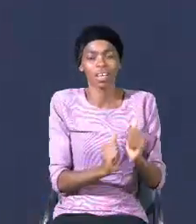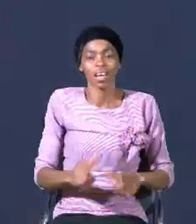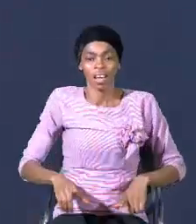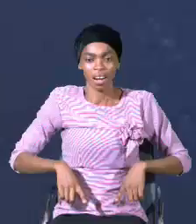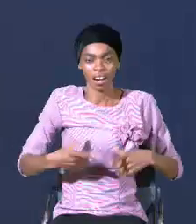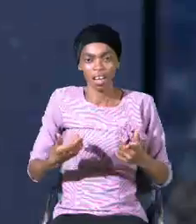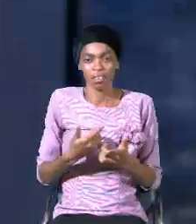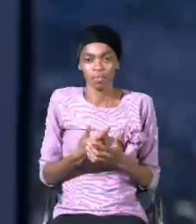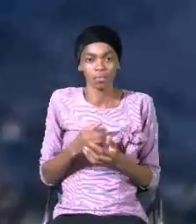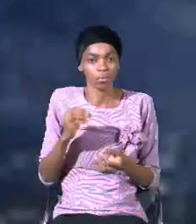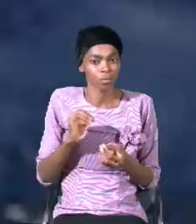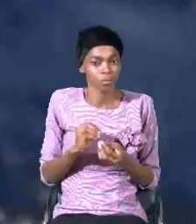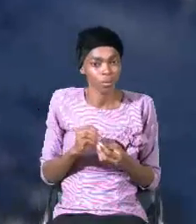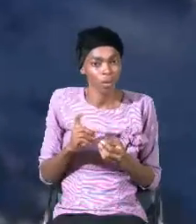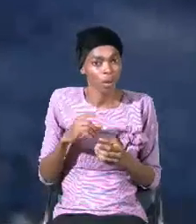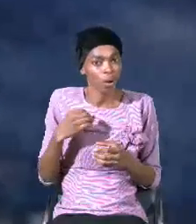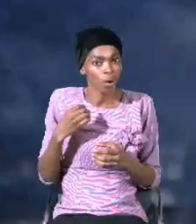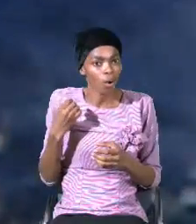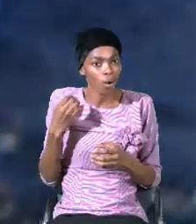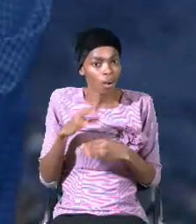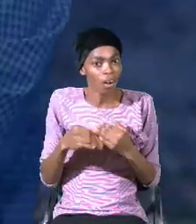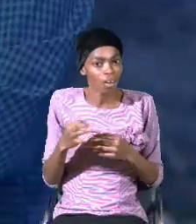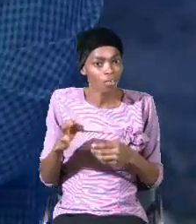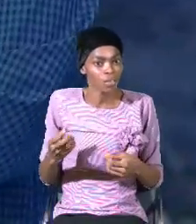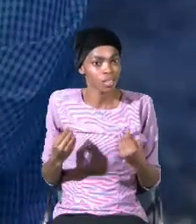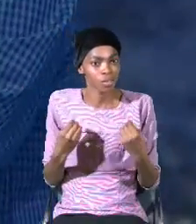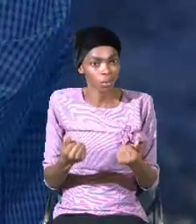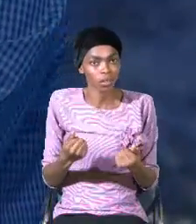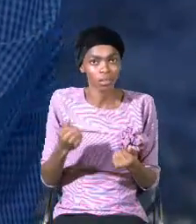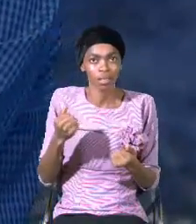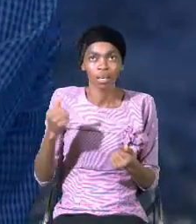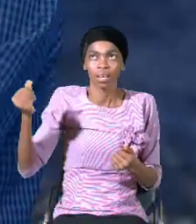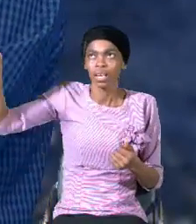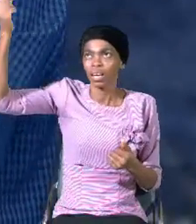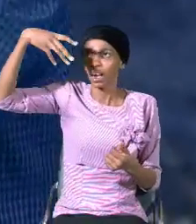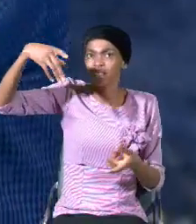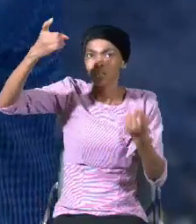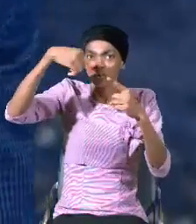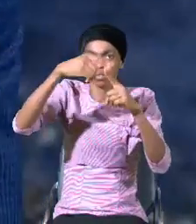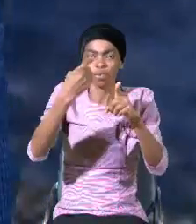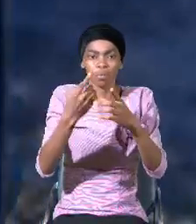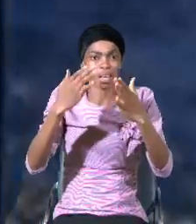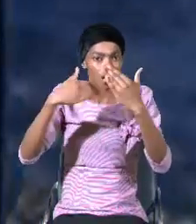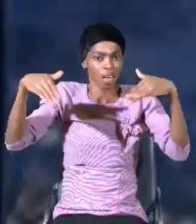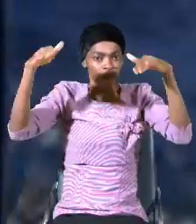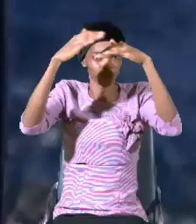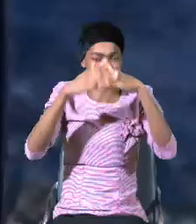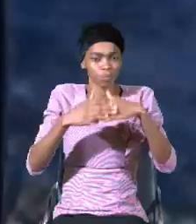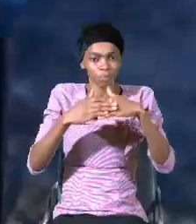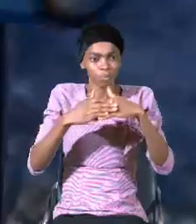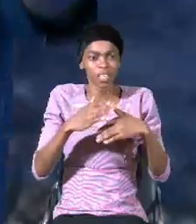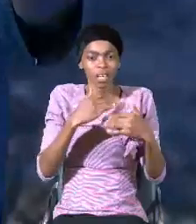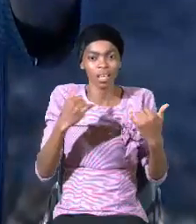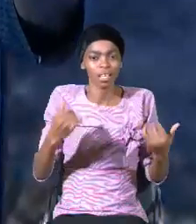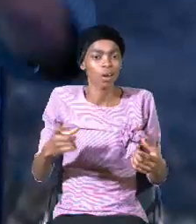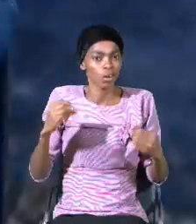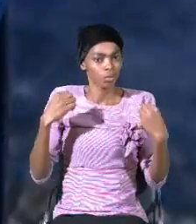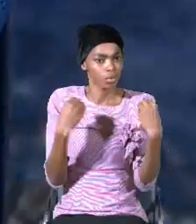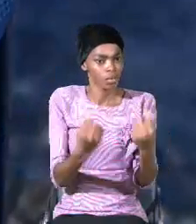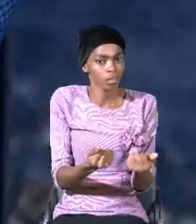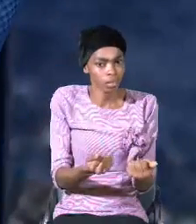from heaven. All of a sudden, a voice comes from heaven. All of a sudden, the power that breaks